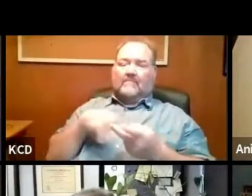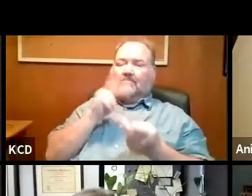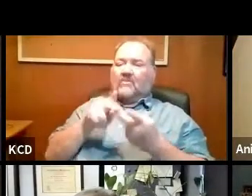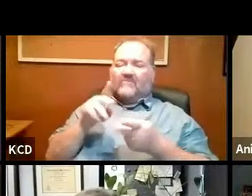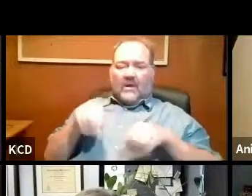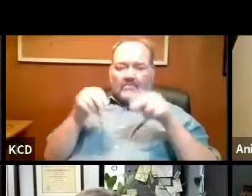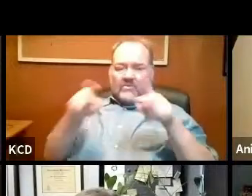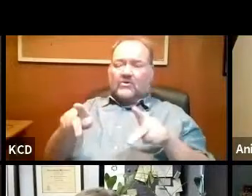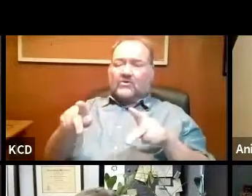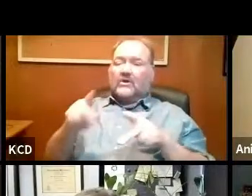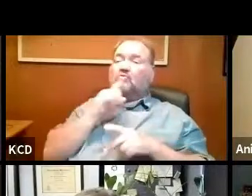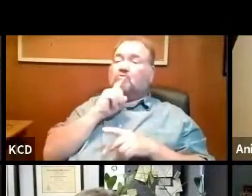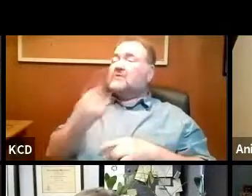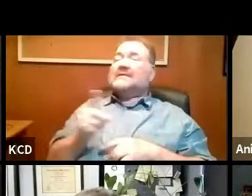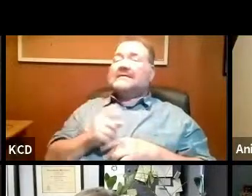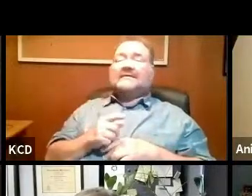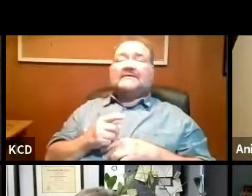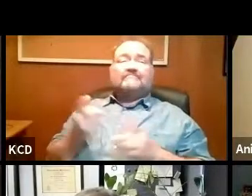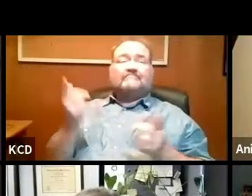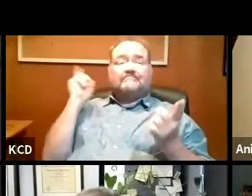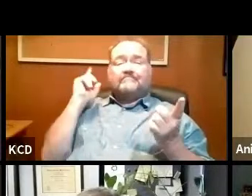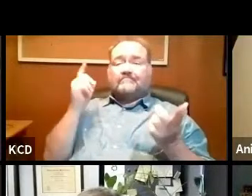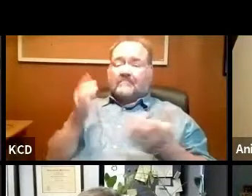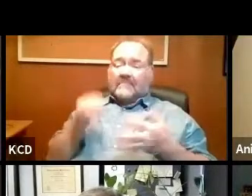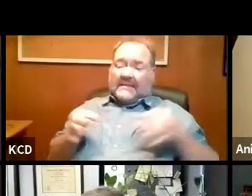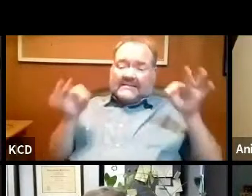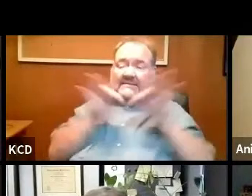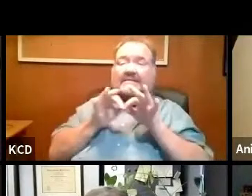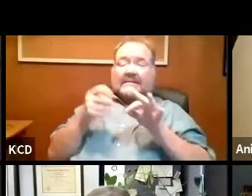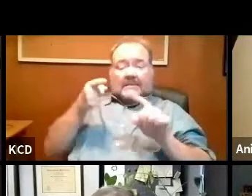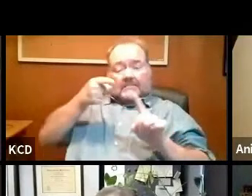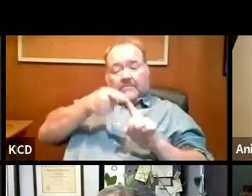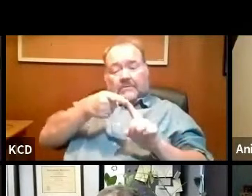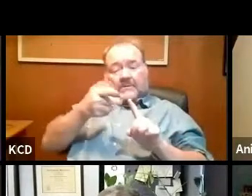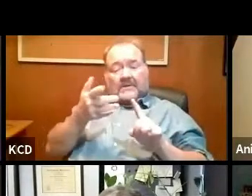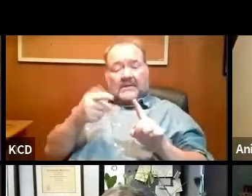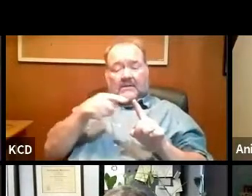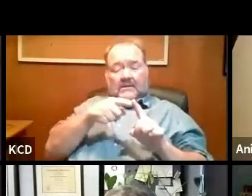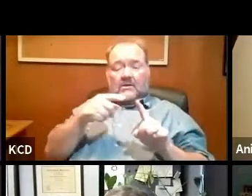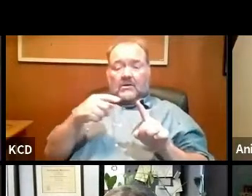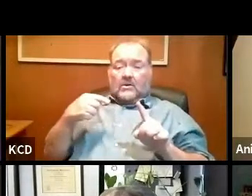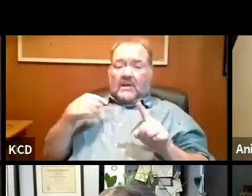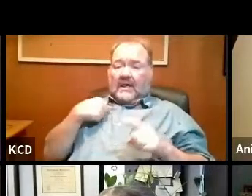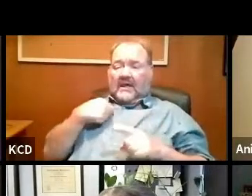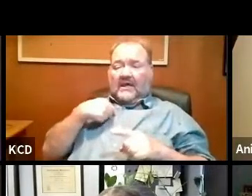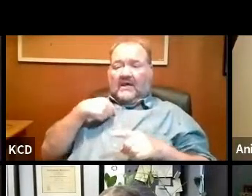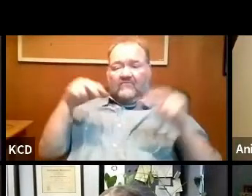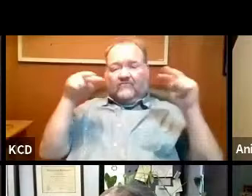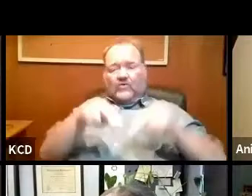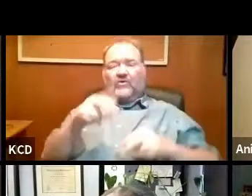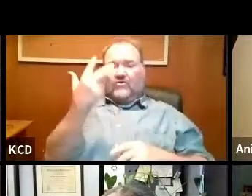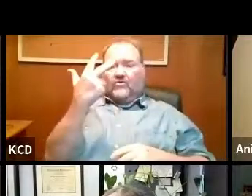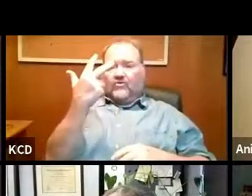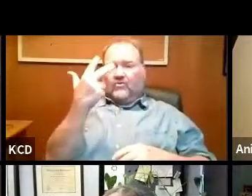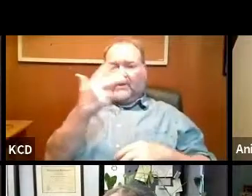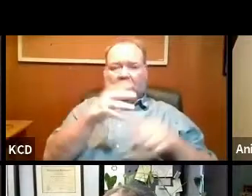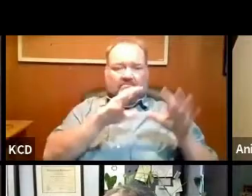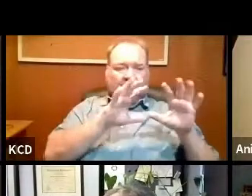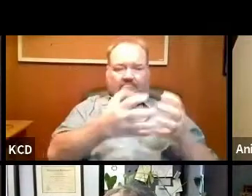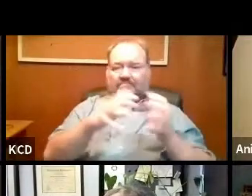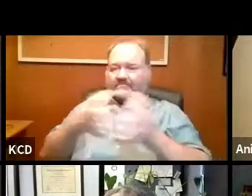And essentially, the position that we're in is that I view it in three categories.